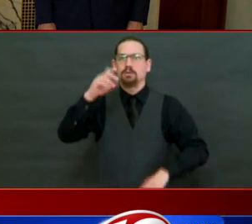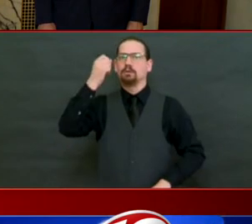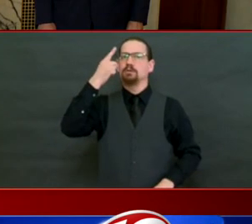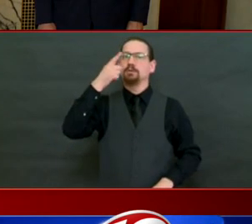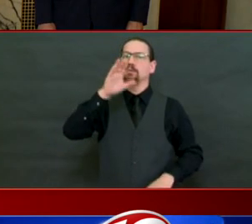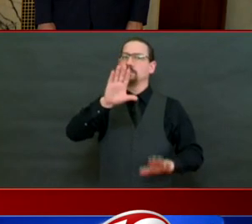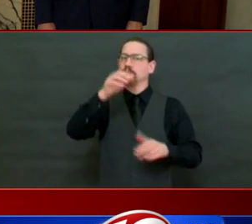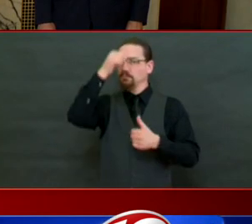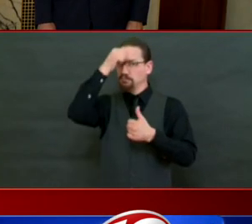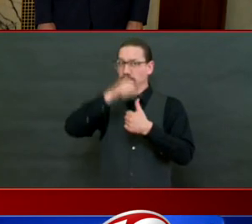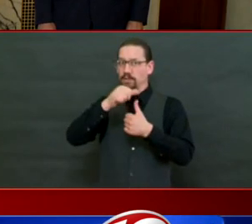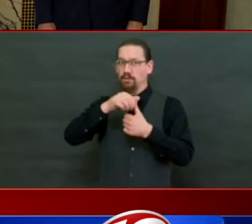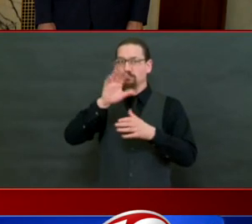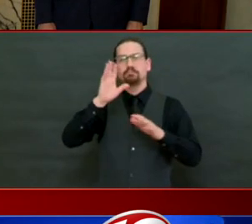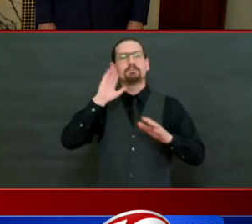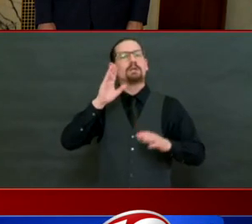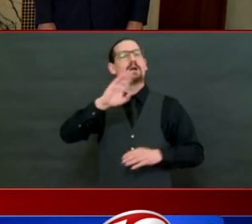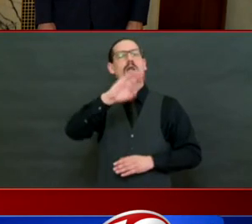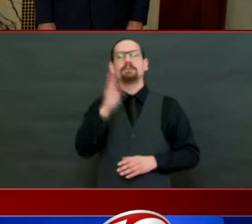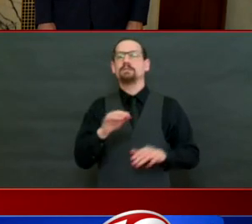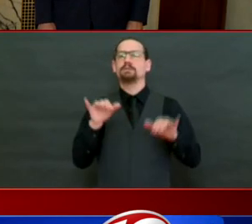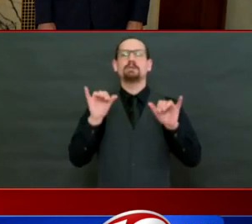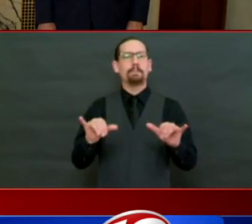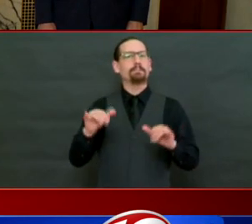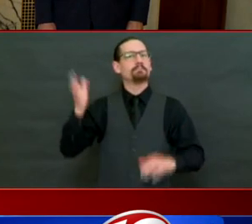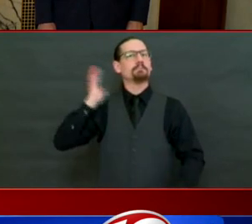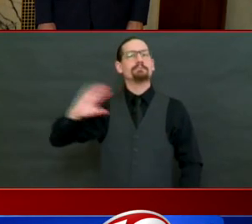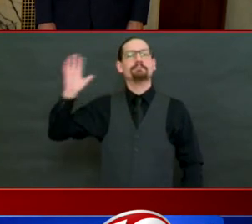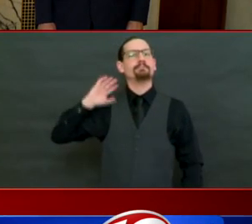And it goes without saying that